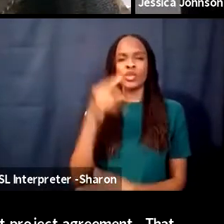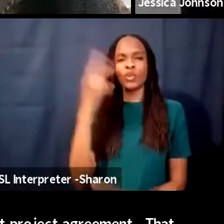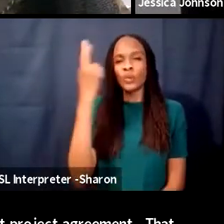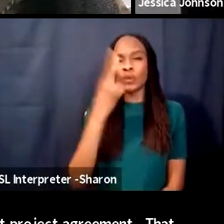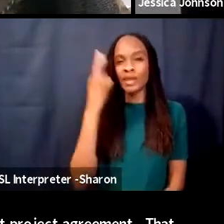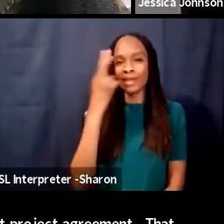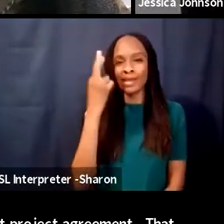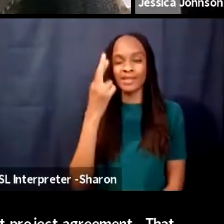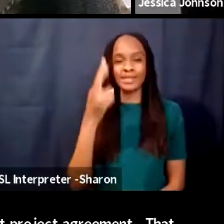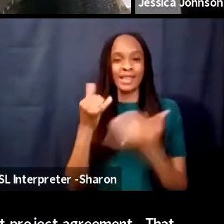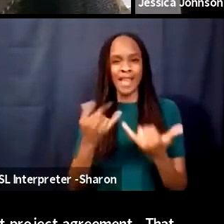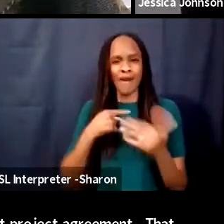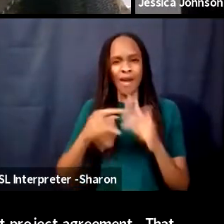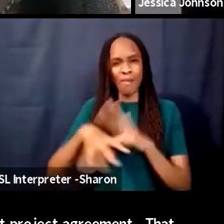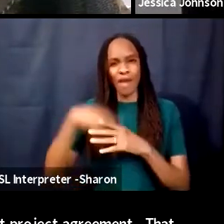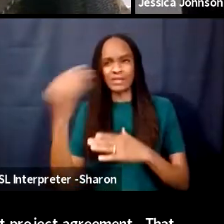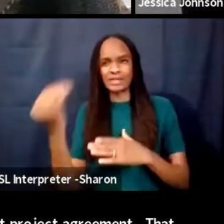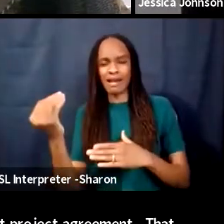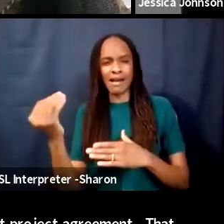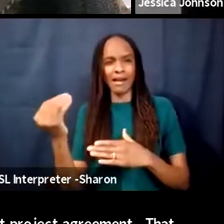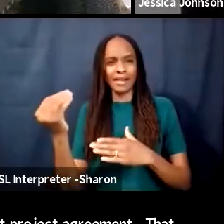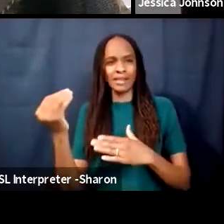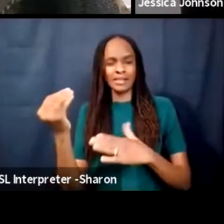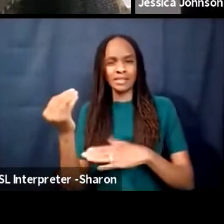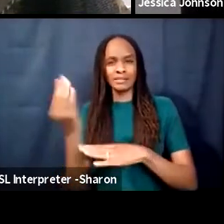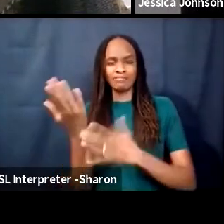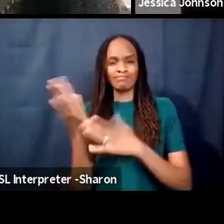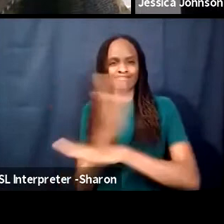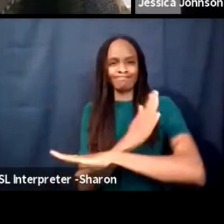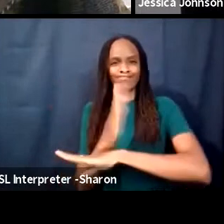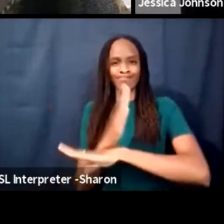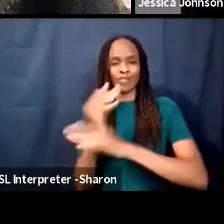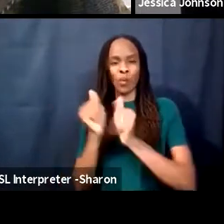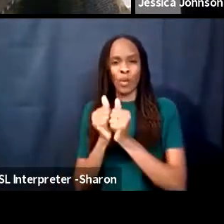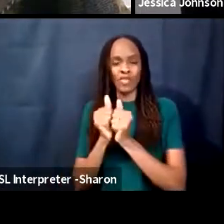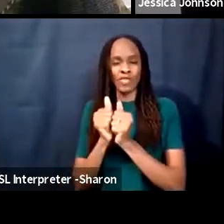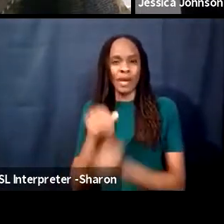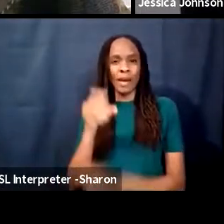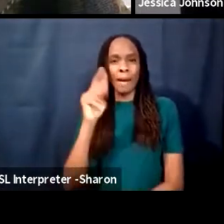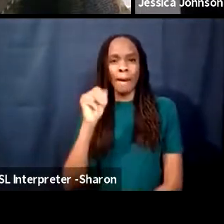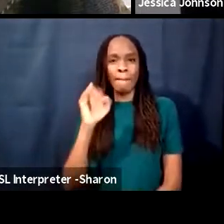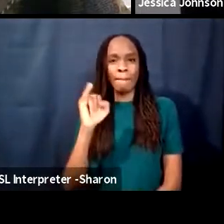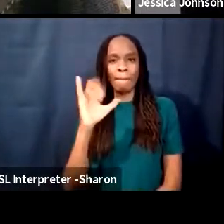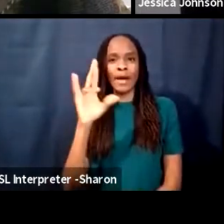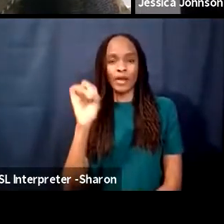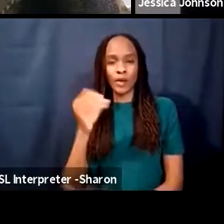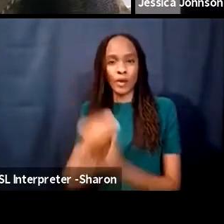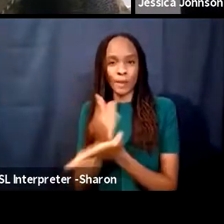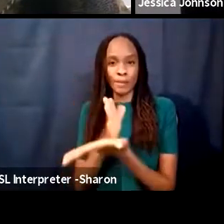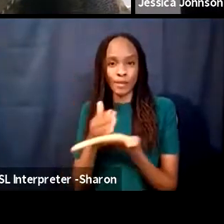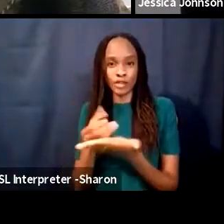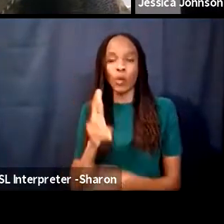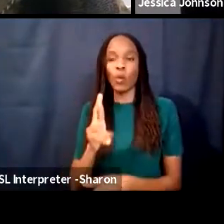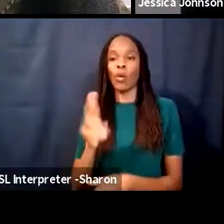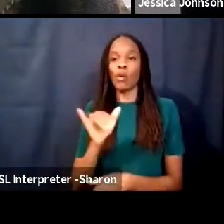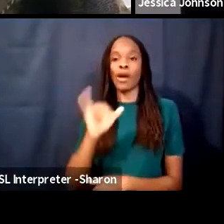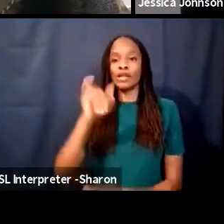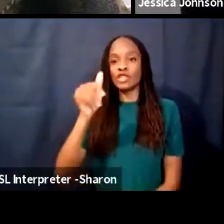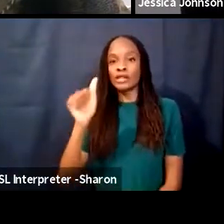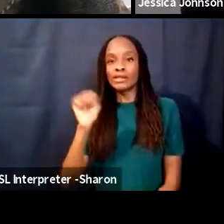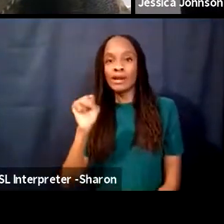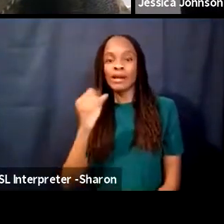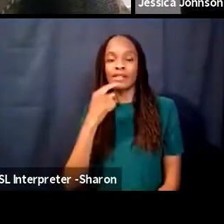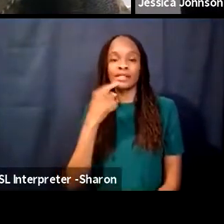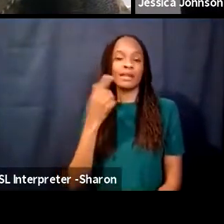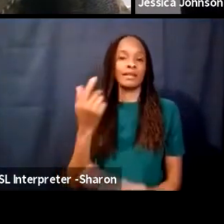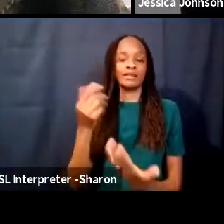realize I'm now outside of the scope of the micro budget. Or yes, as Jessica said, you got picked up